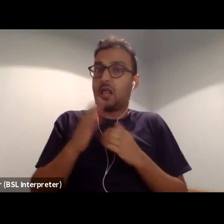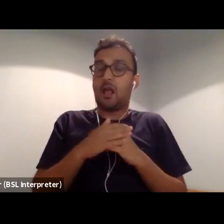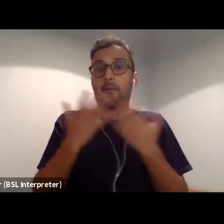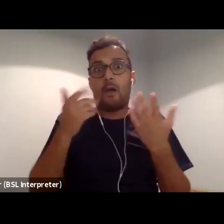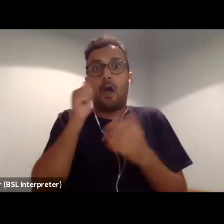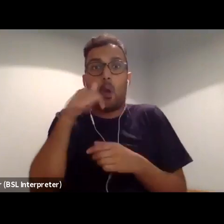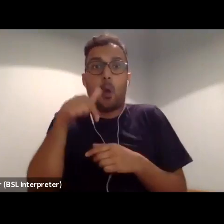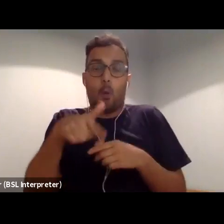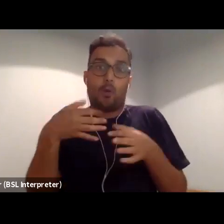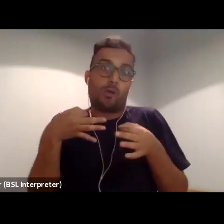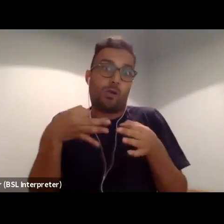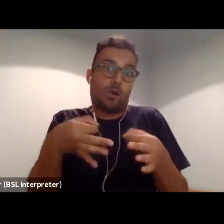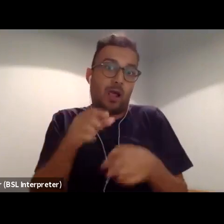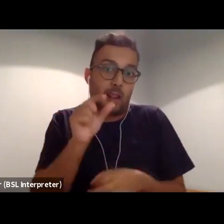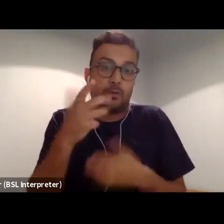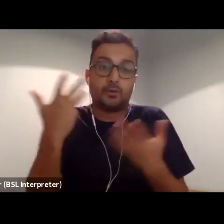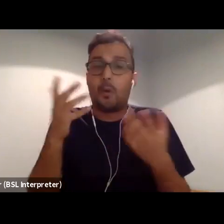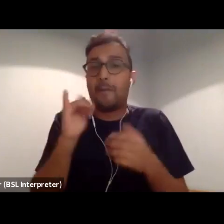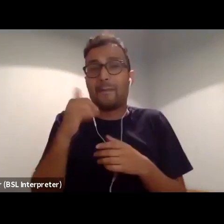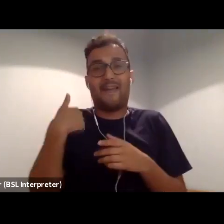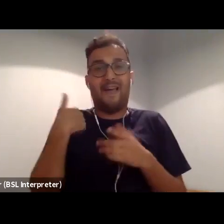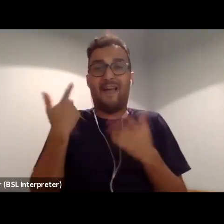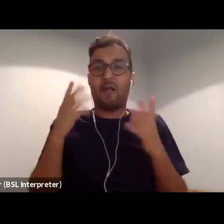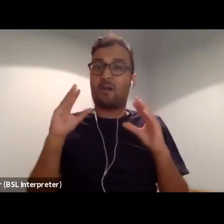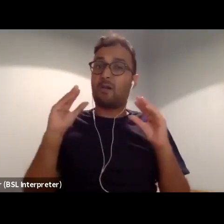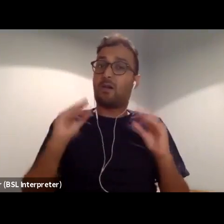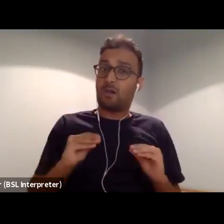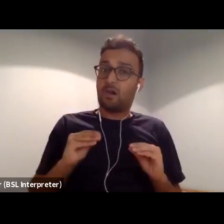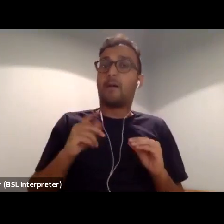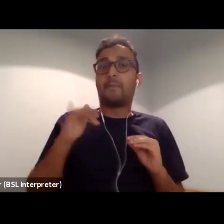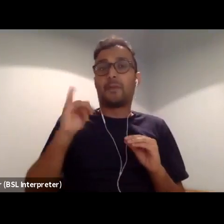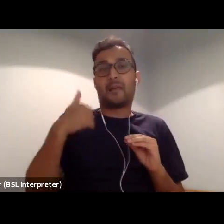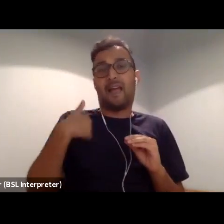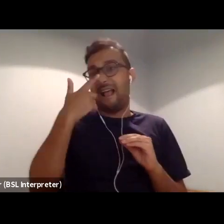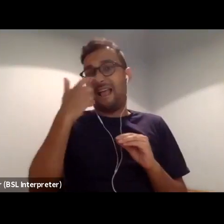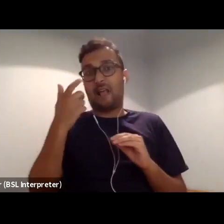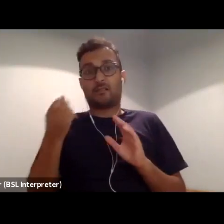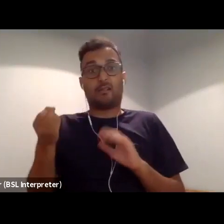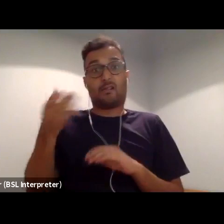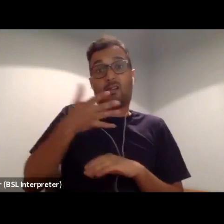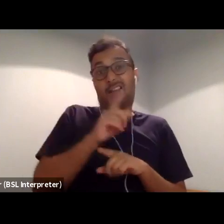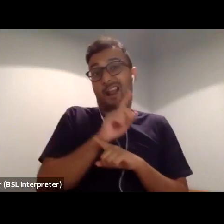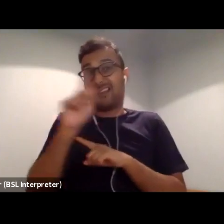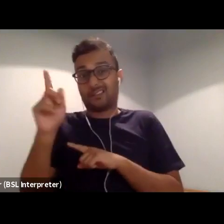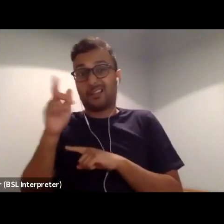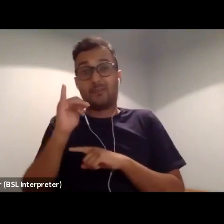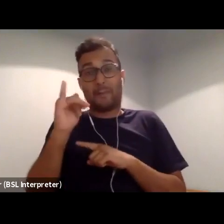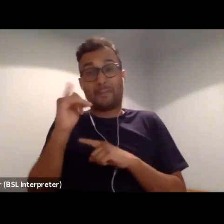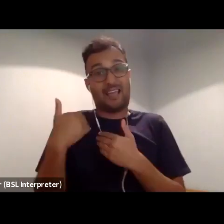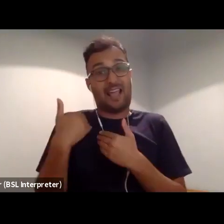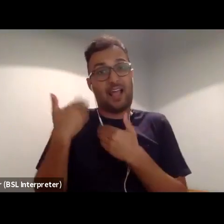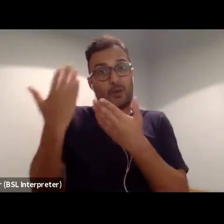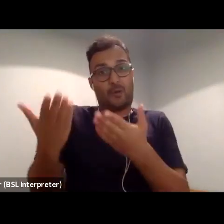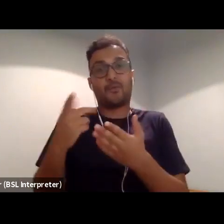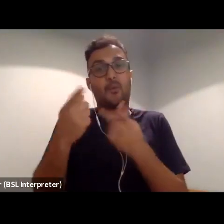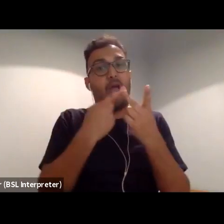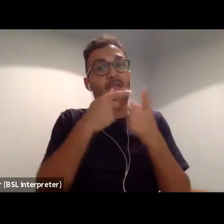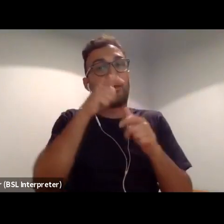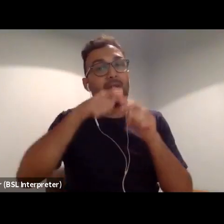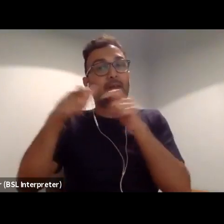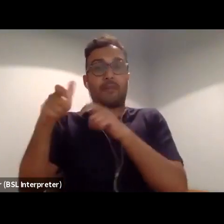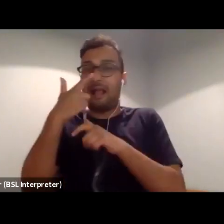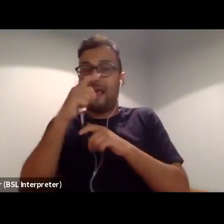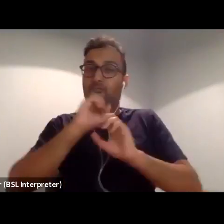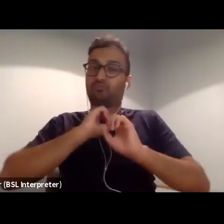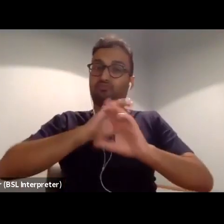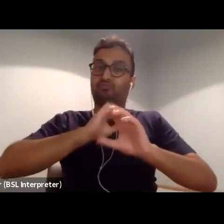people speaking, and maybe we can chime in a bit later. So, Rizwana, the floor is yours.